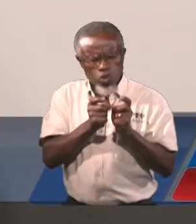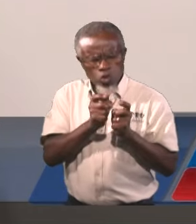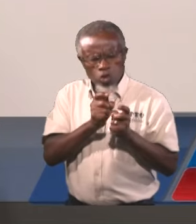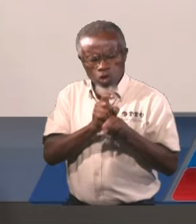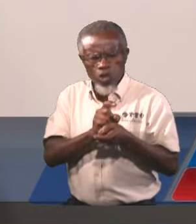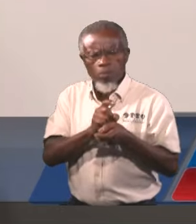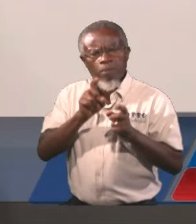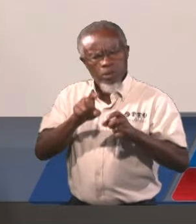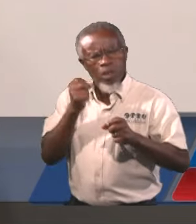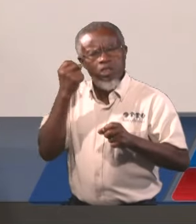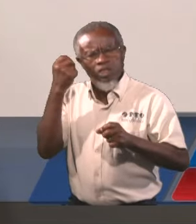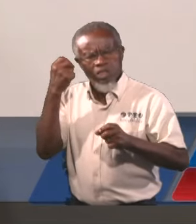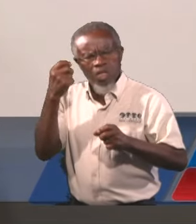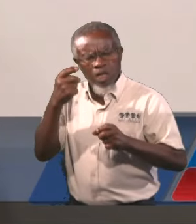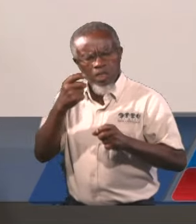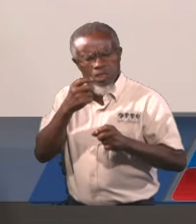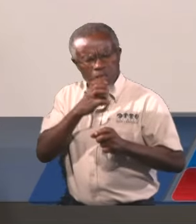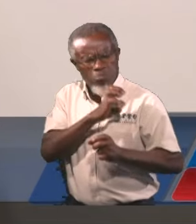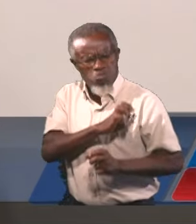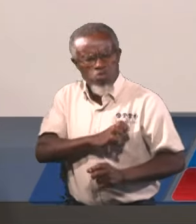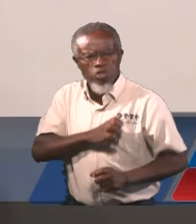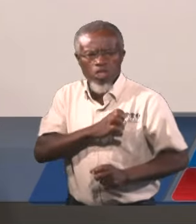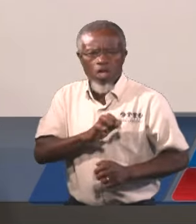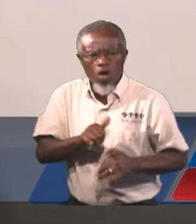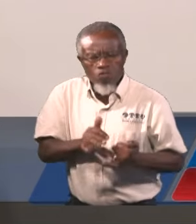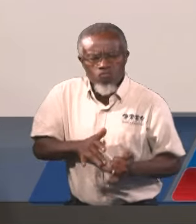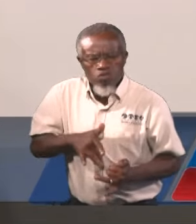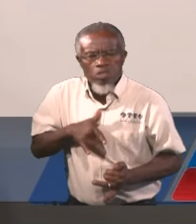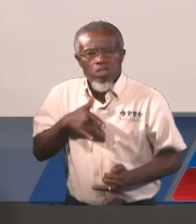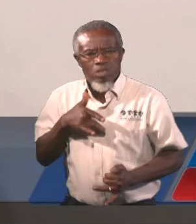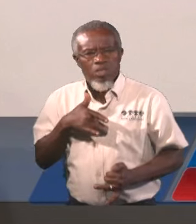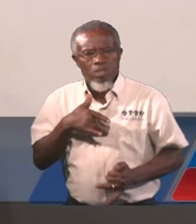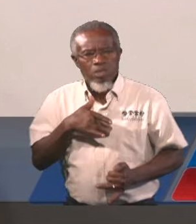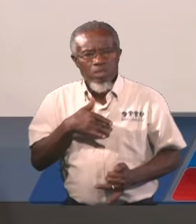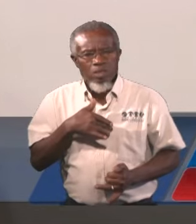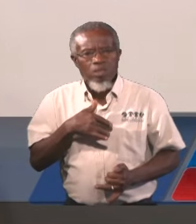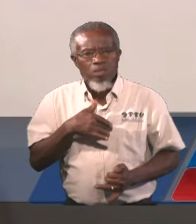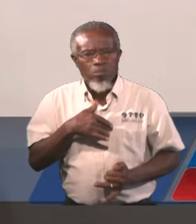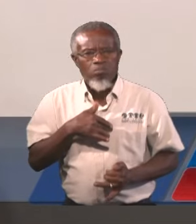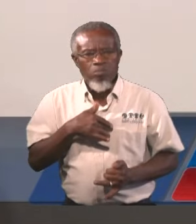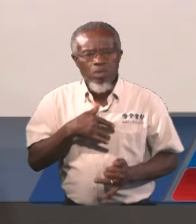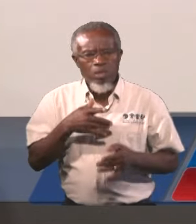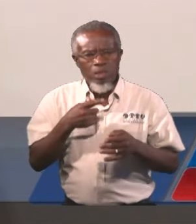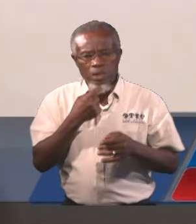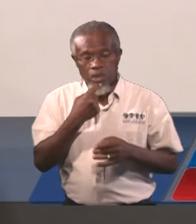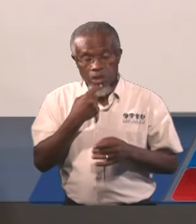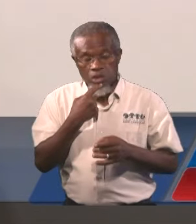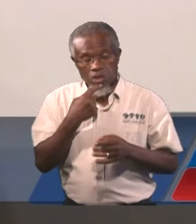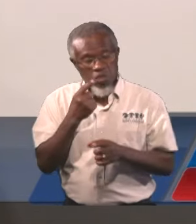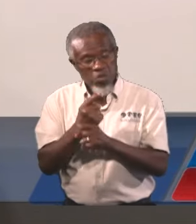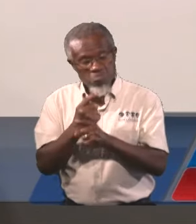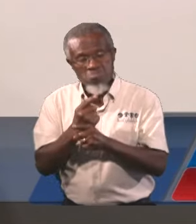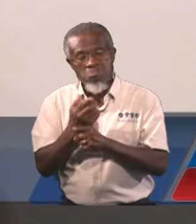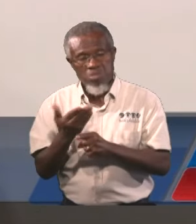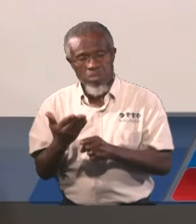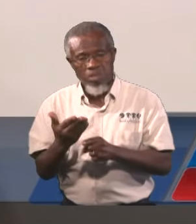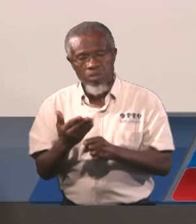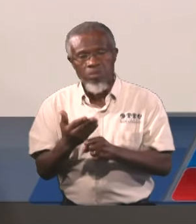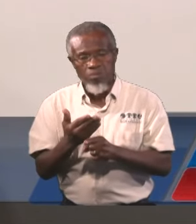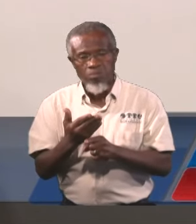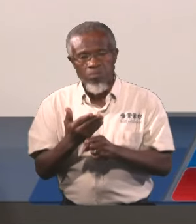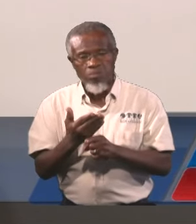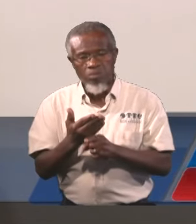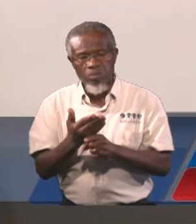emotion, and I was able to develop programs, and I said the right things to touch the emotions of the inmates, and they loved